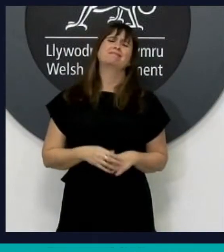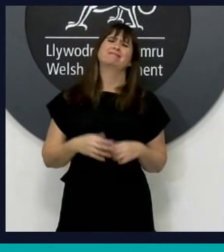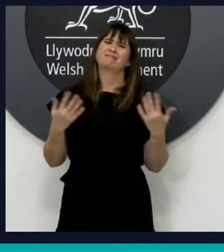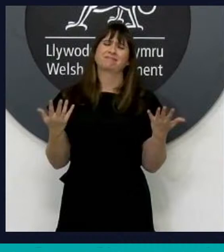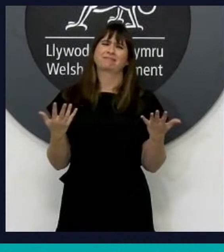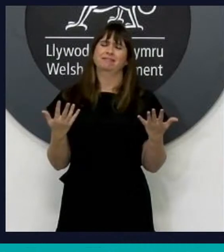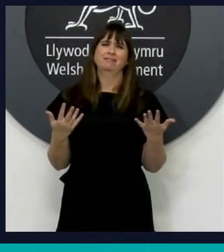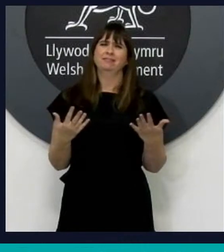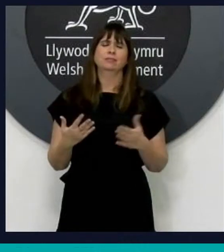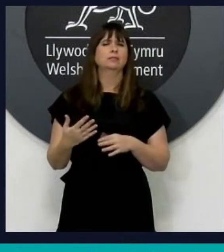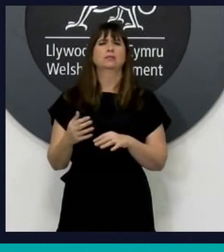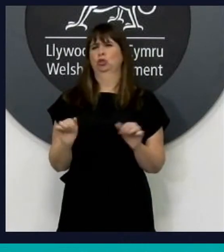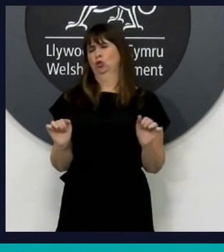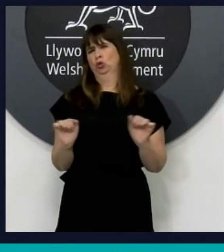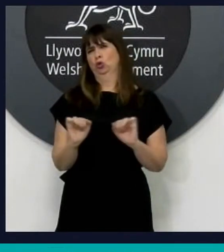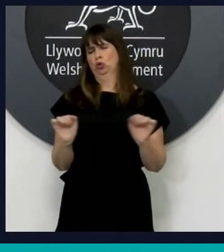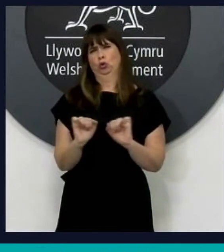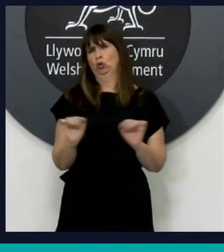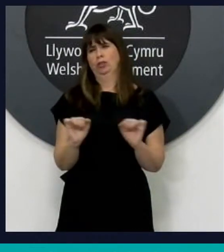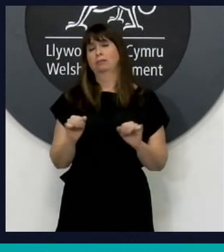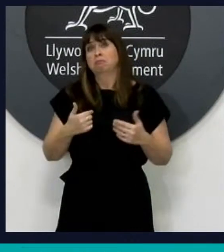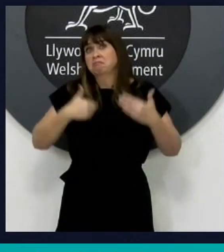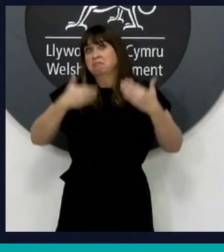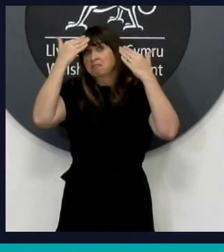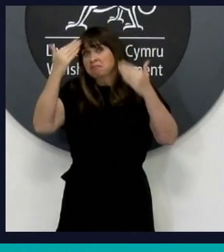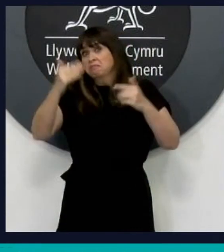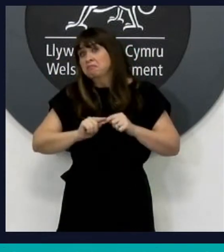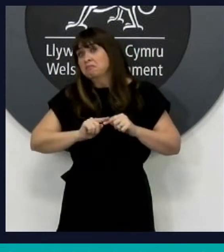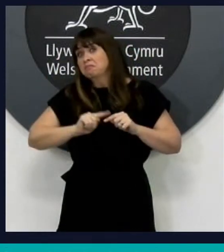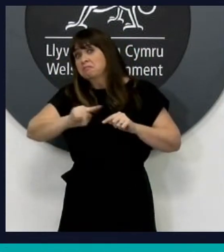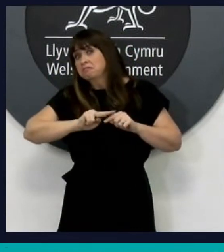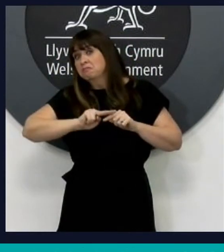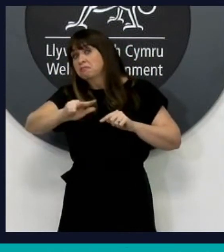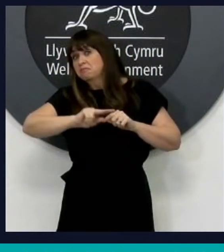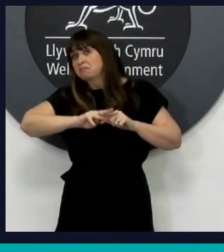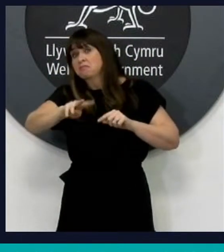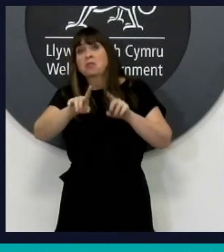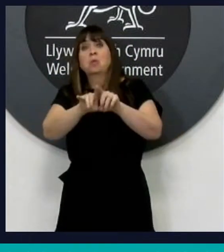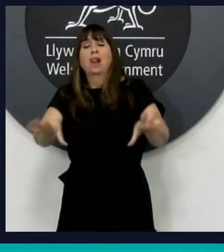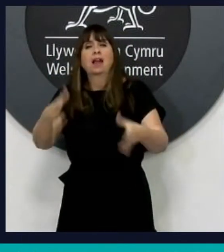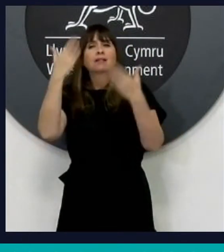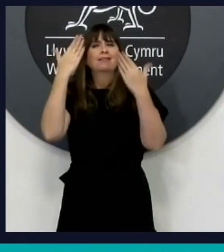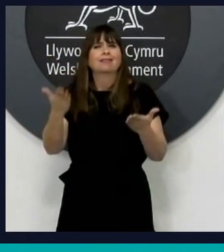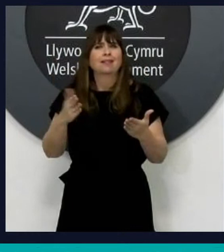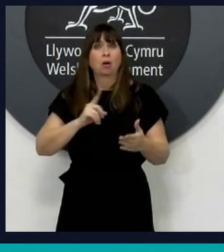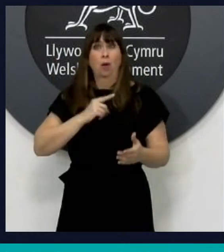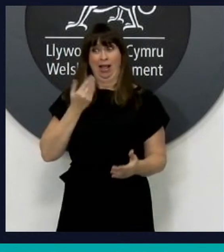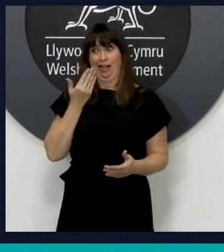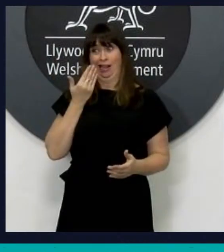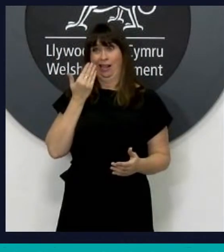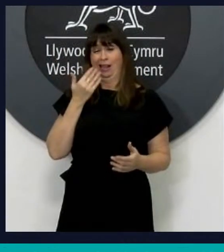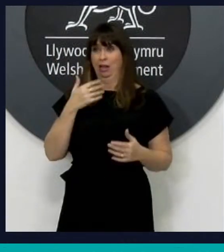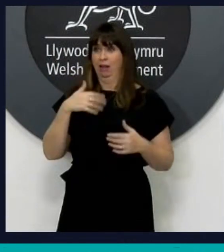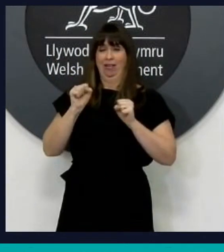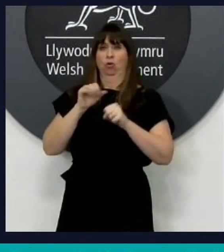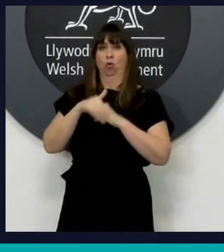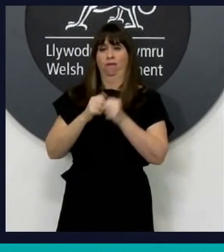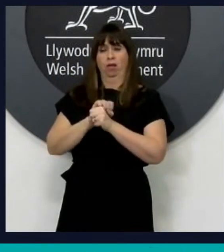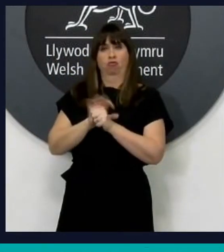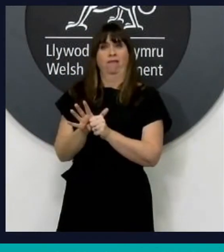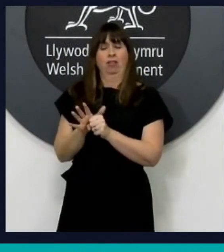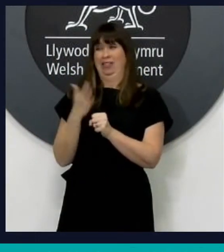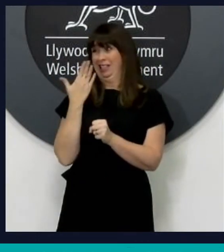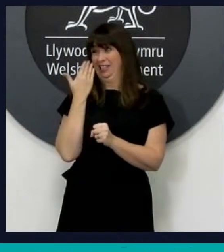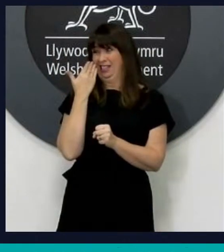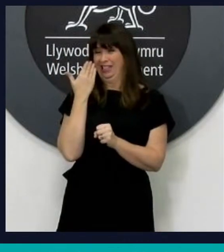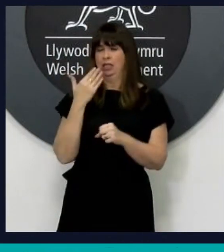to say what we're going to decide in the next few weeks, because literally we've had days to assess the